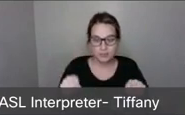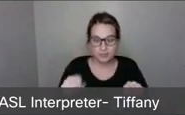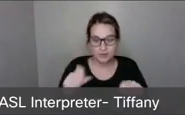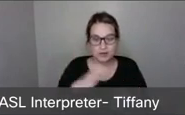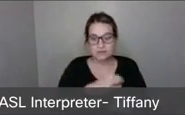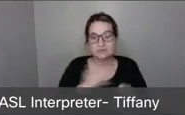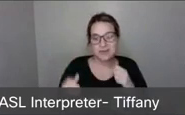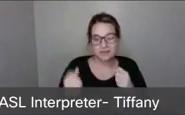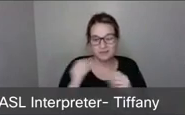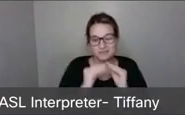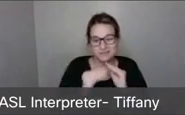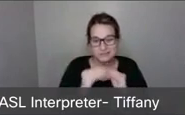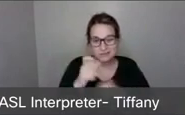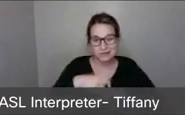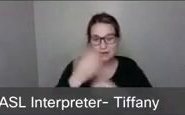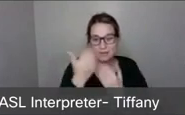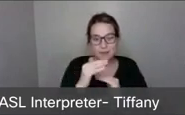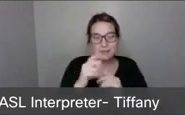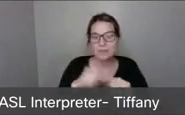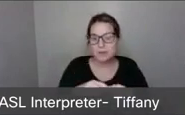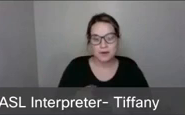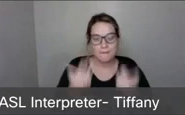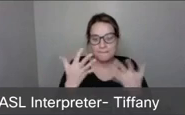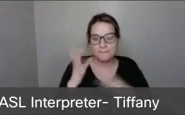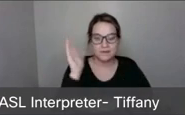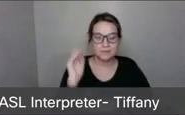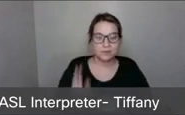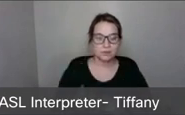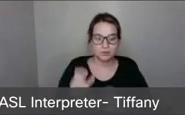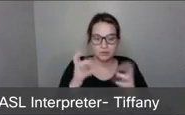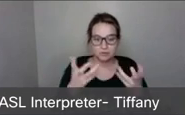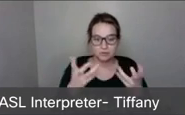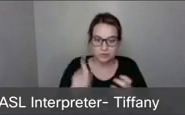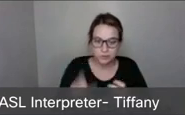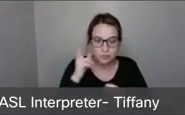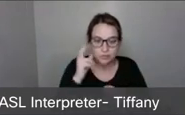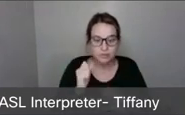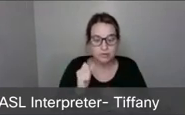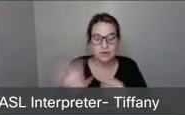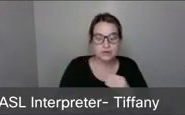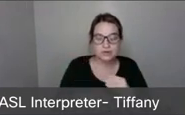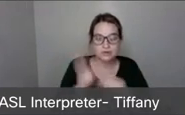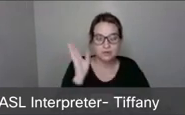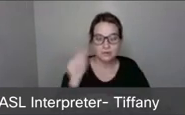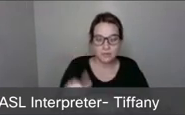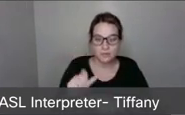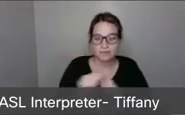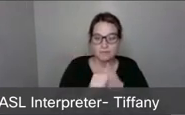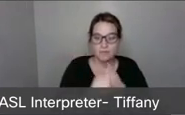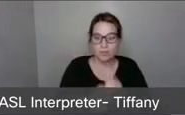the time limits depending on the amount of speakers requesting to be heard. Additionally, speakers are required to follow proper